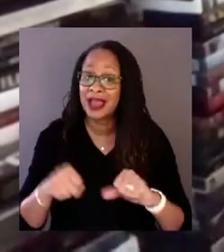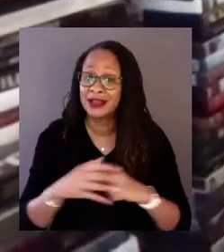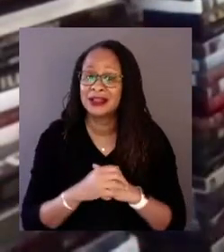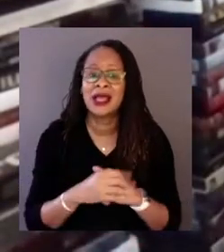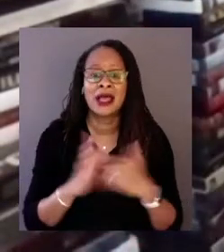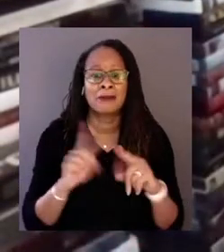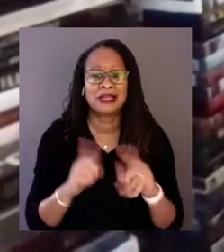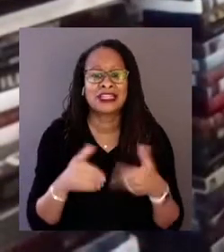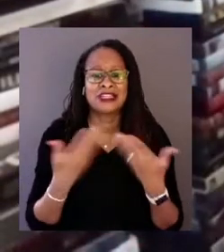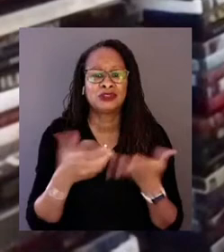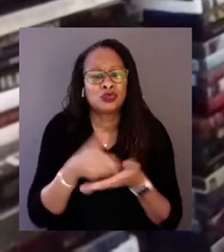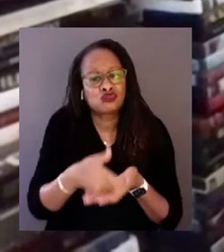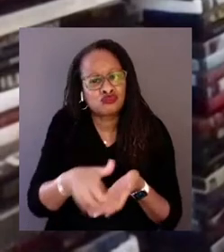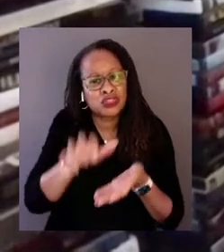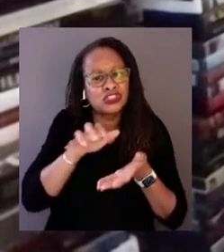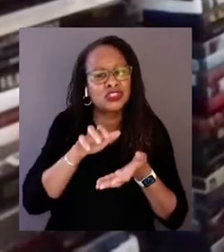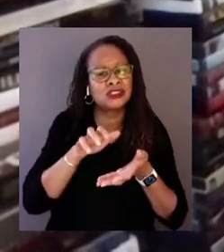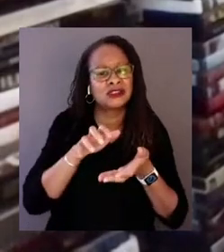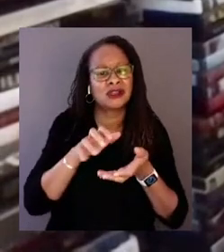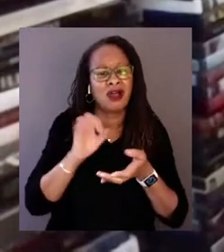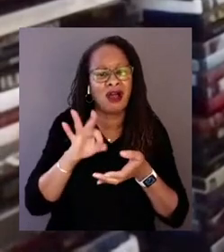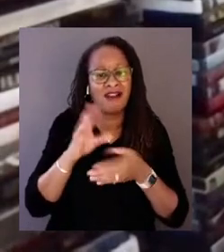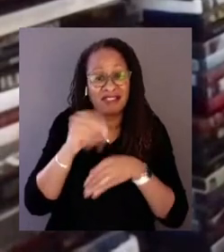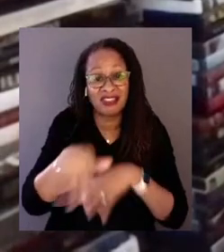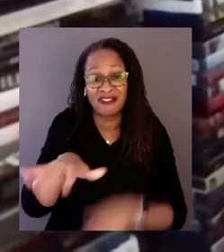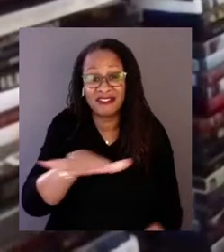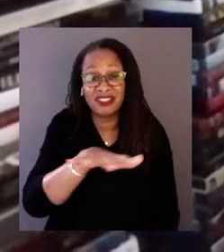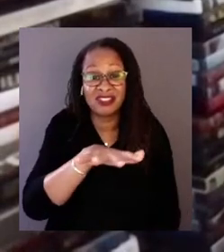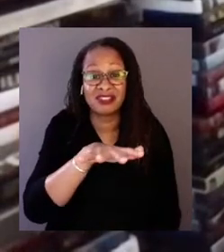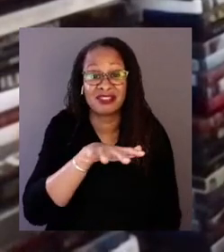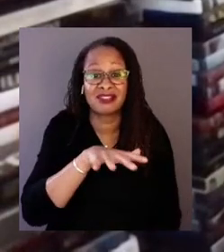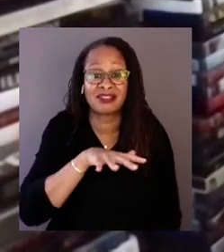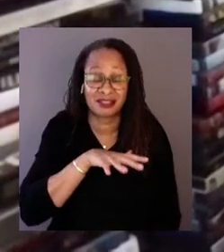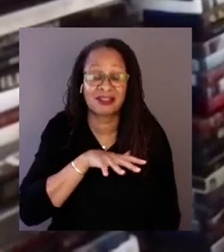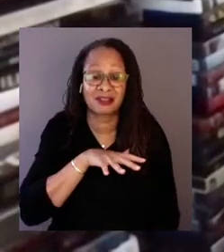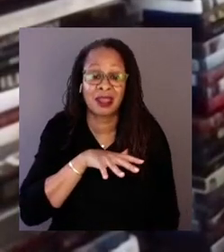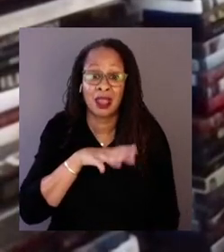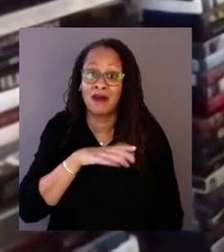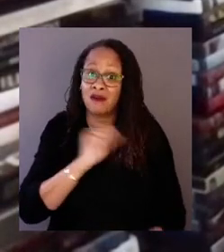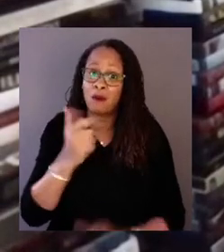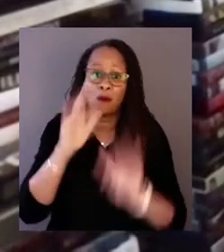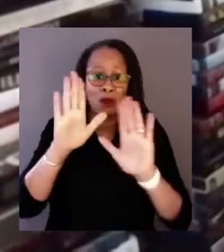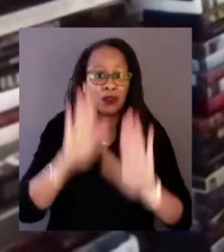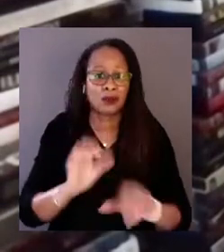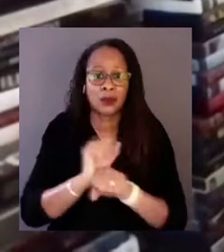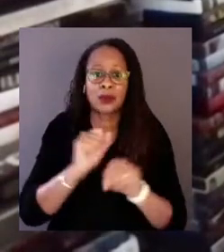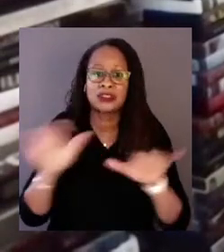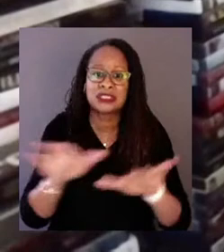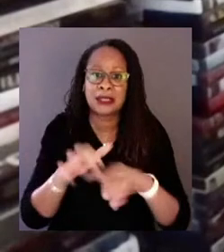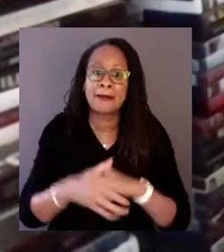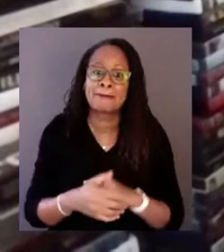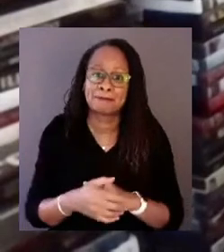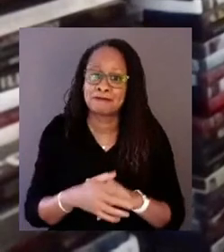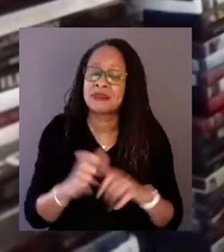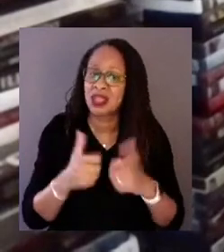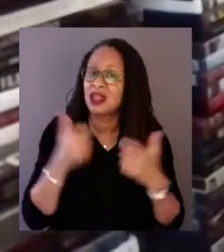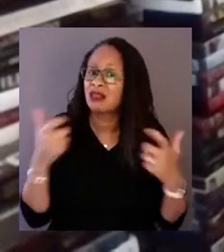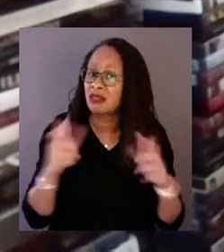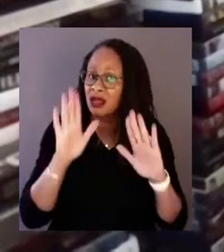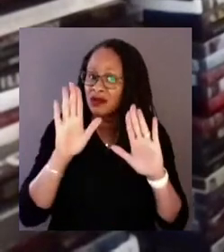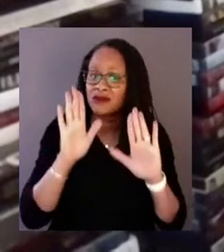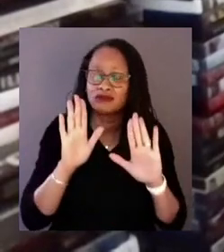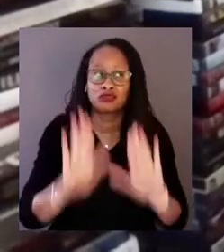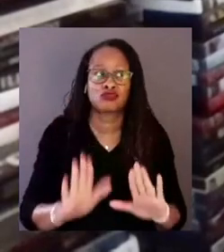richness of the field, of the great work that's being done, and the, a lot of great work that's that falls